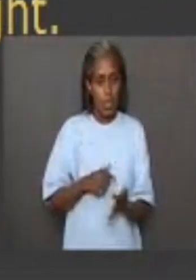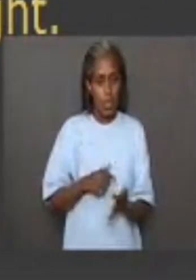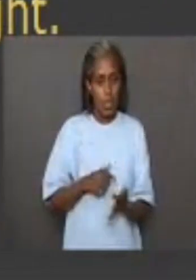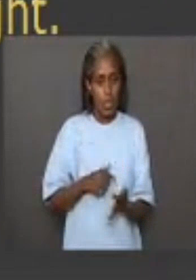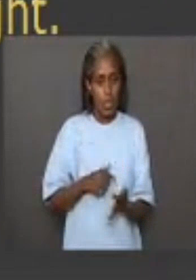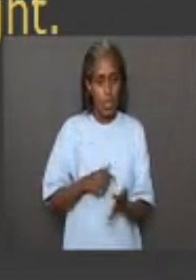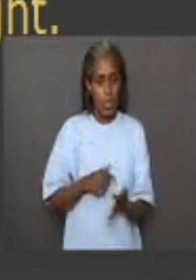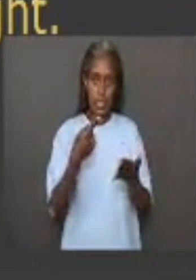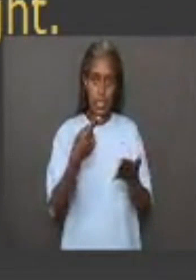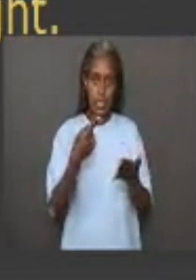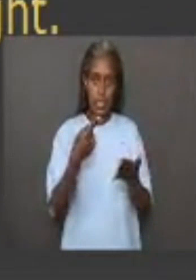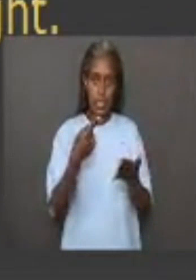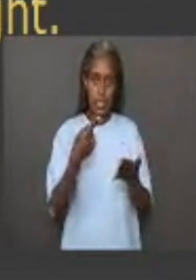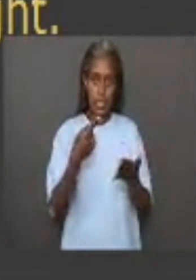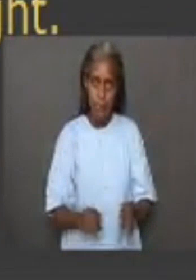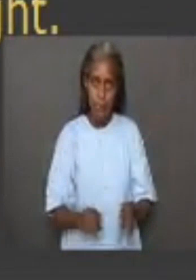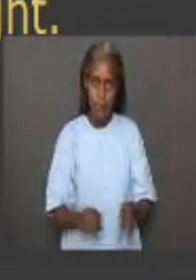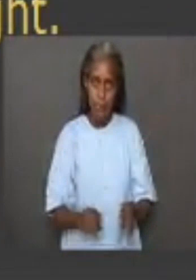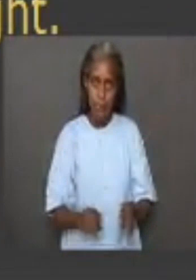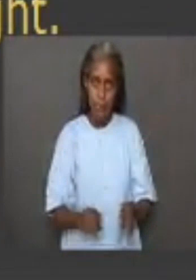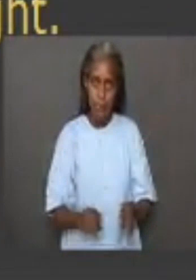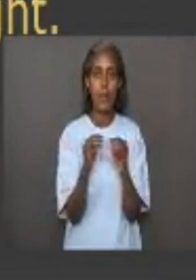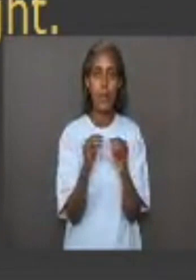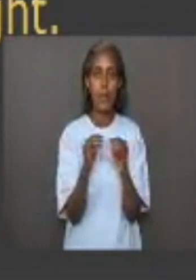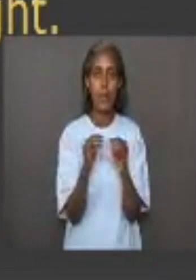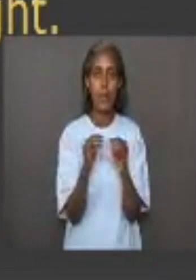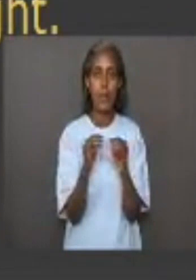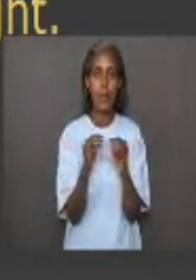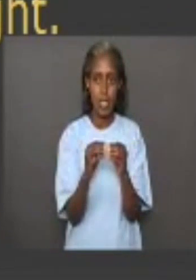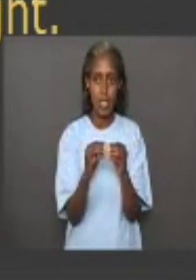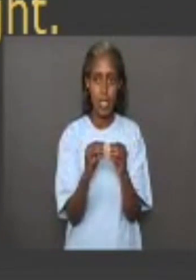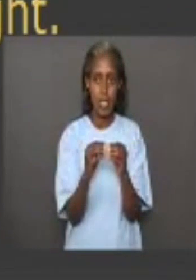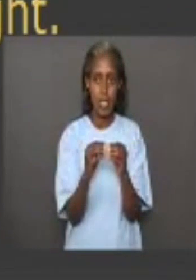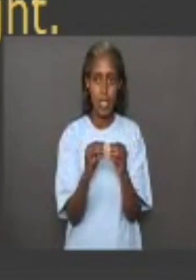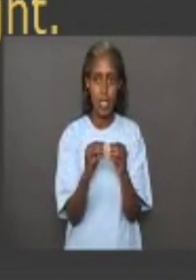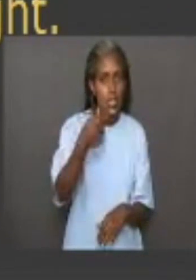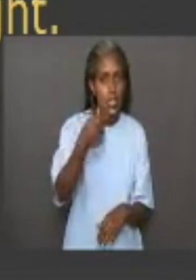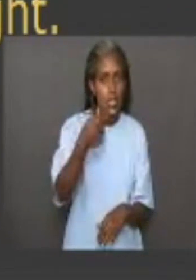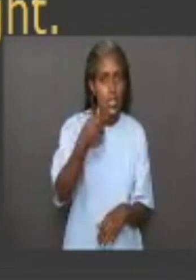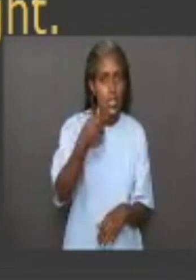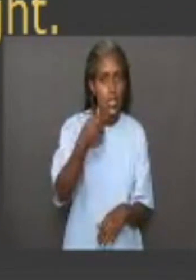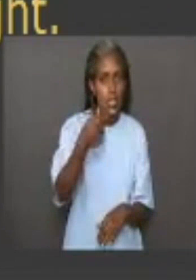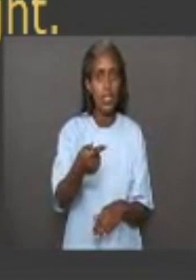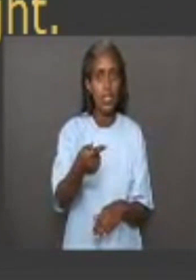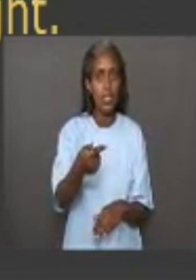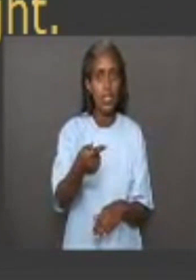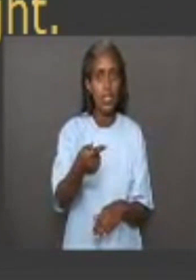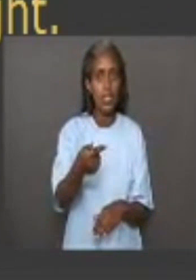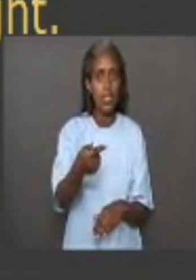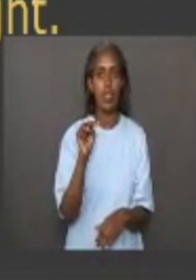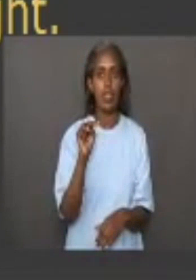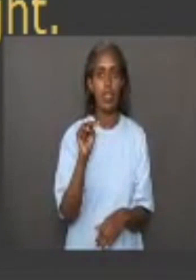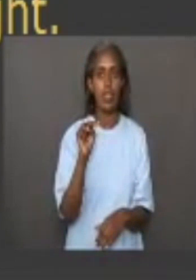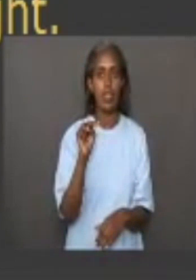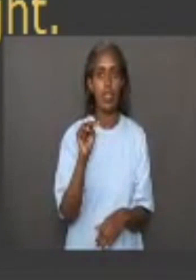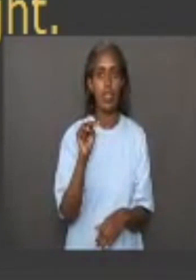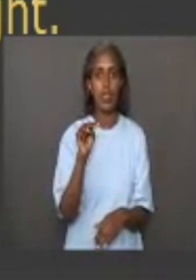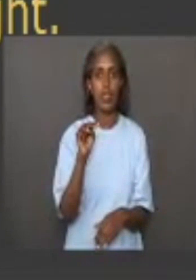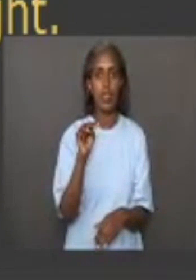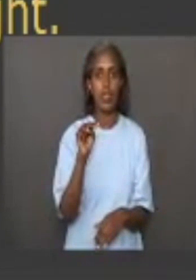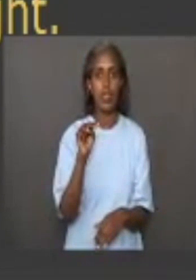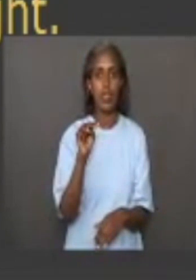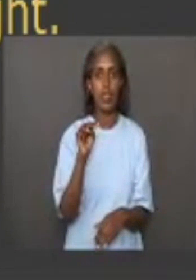method mathematically by saying that if n is a